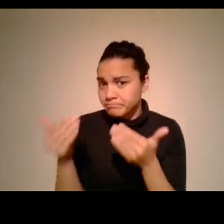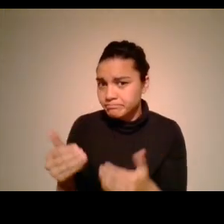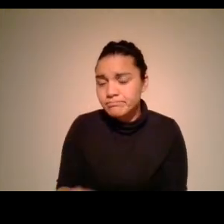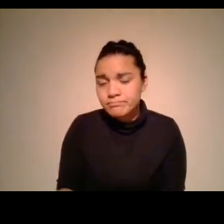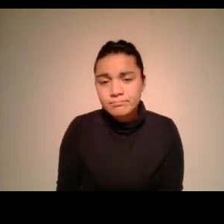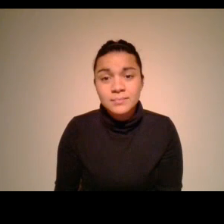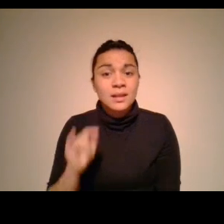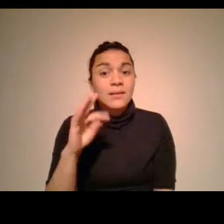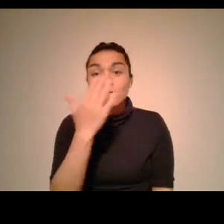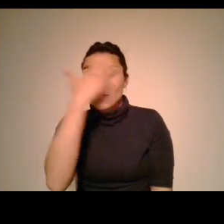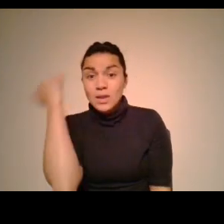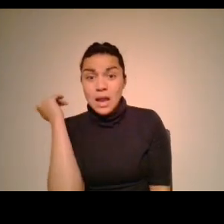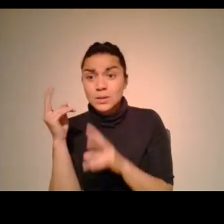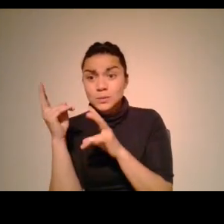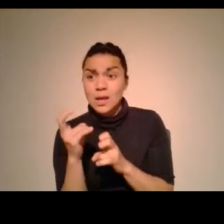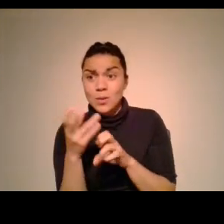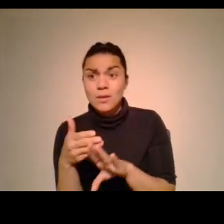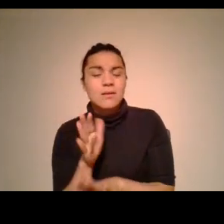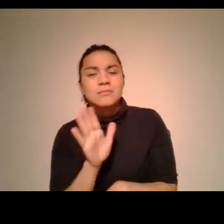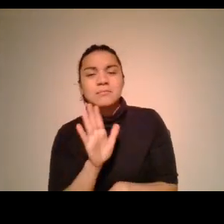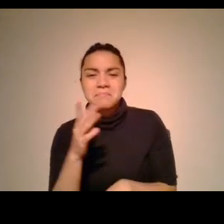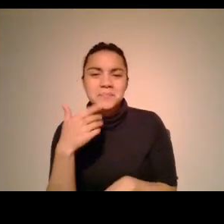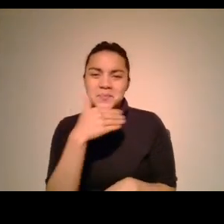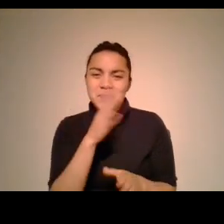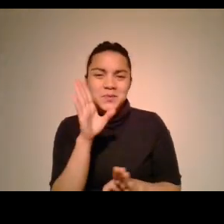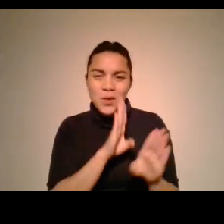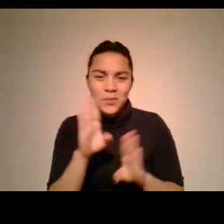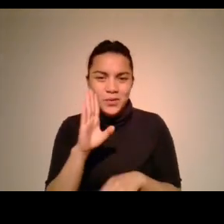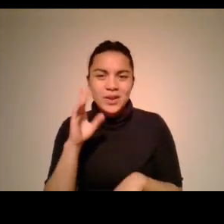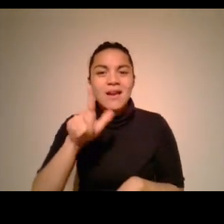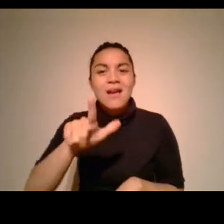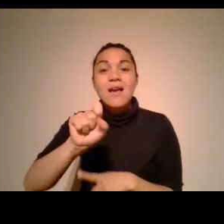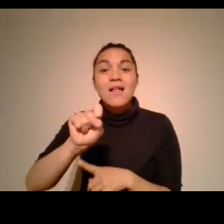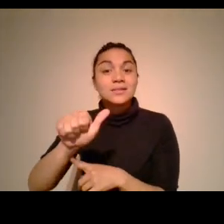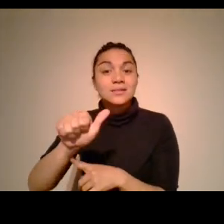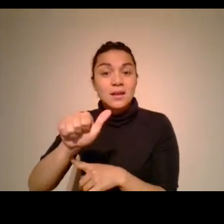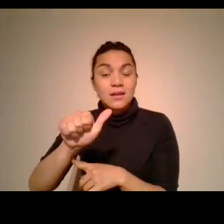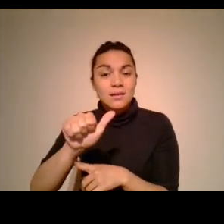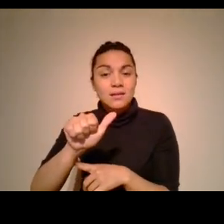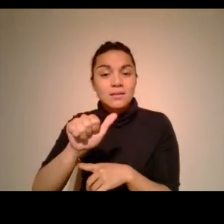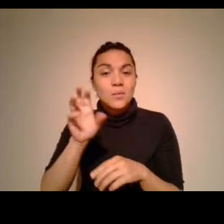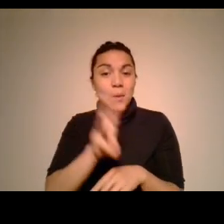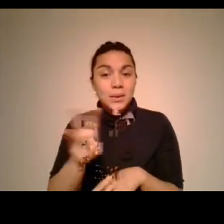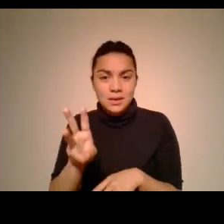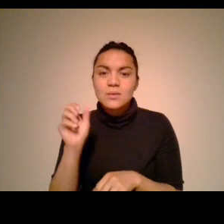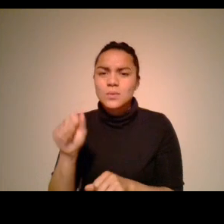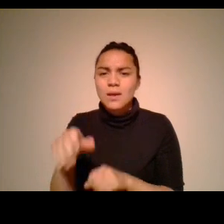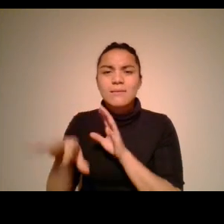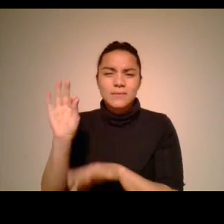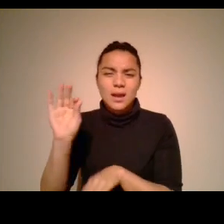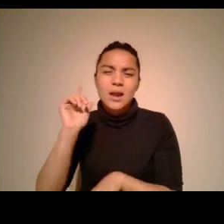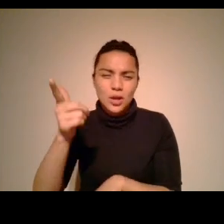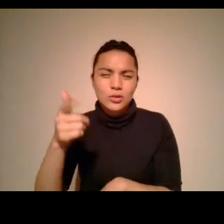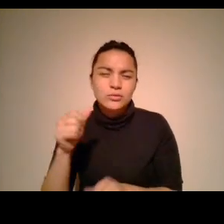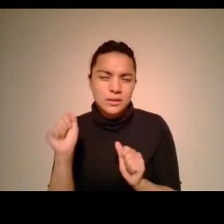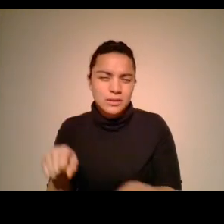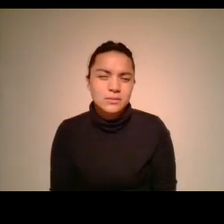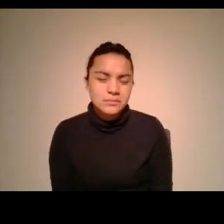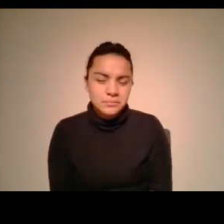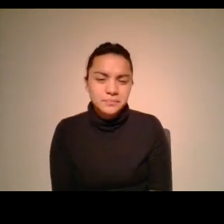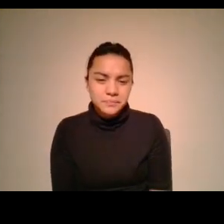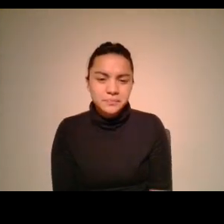do that, don't worry. We'll have copies available on the LSA website as well, and we'll tell you how to find those later.